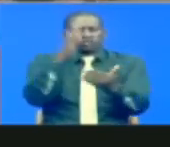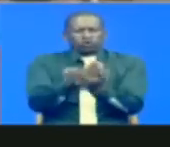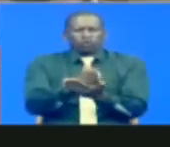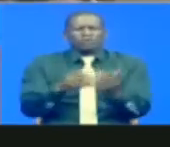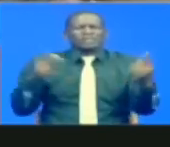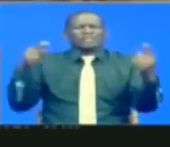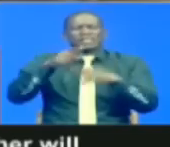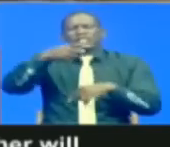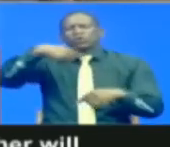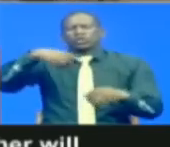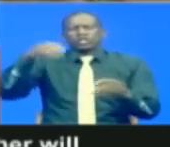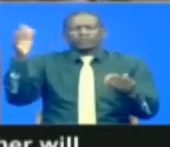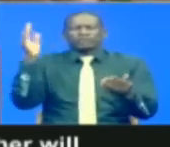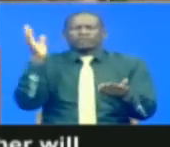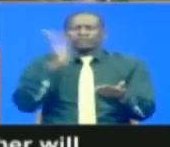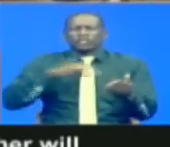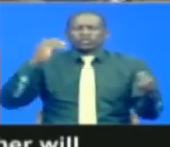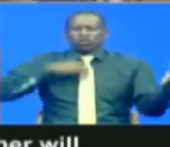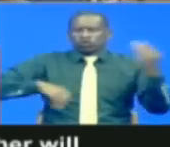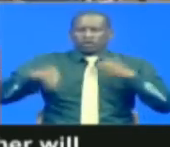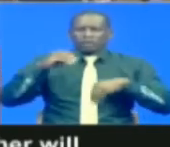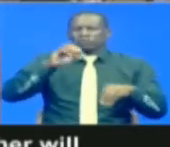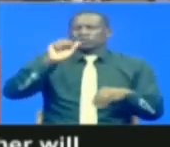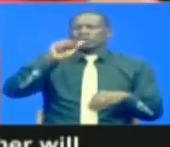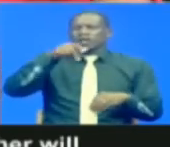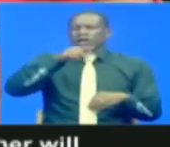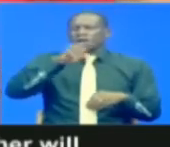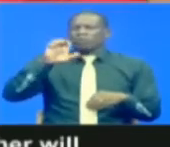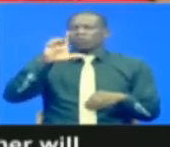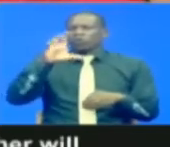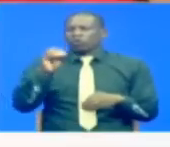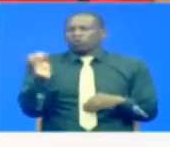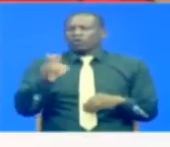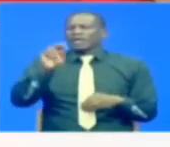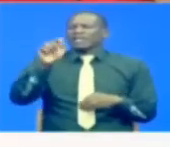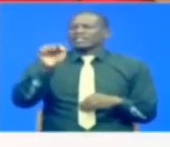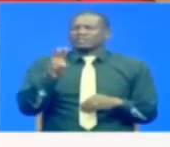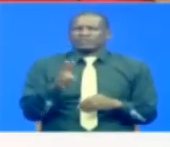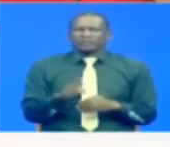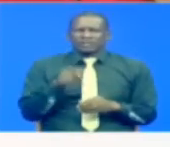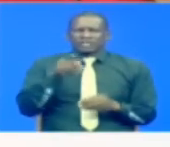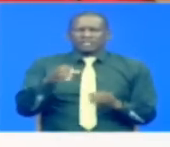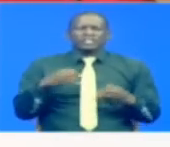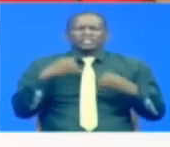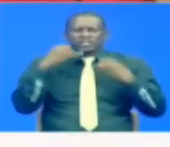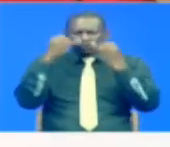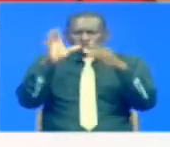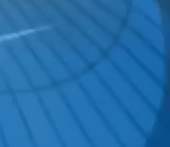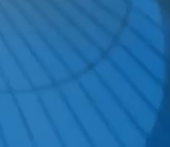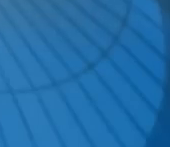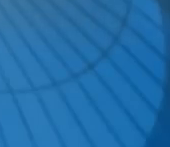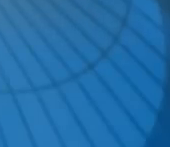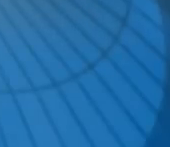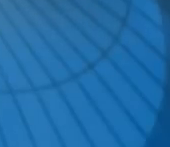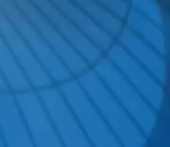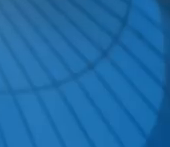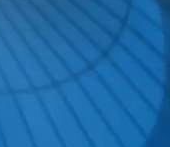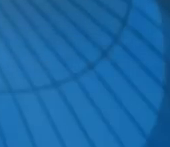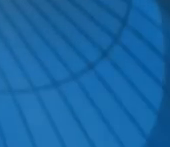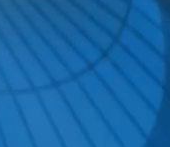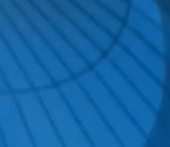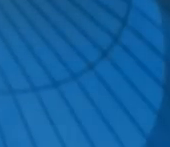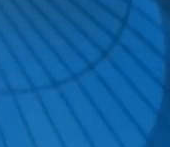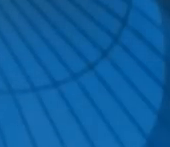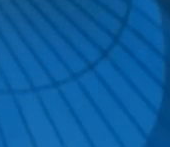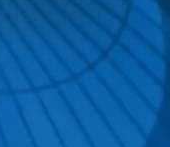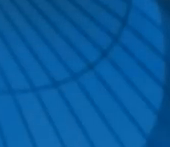won. Silas Apollo, NTV. Now that report by Silas Apollo forms our pin account question tonight,